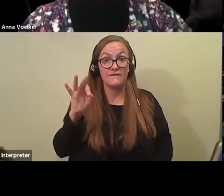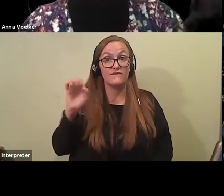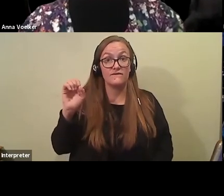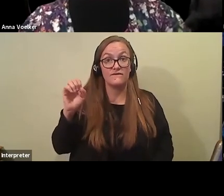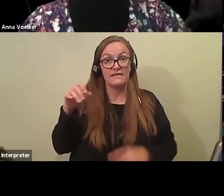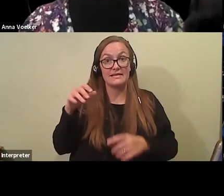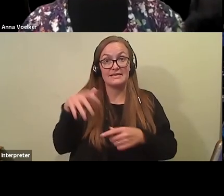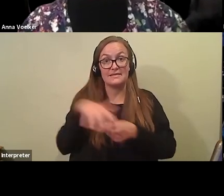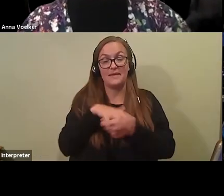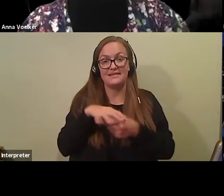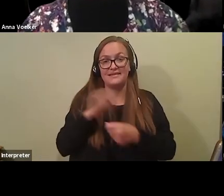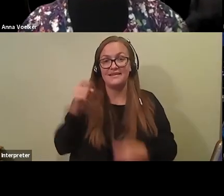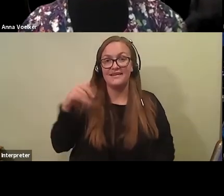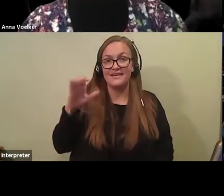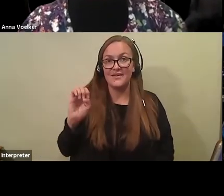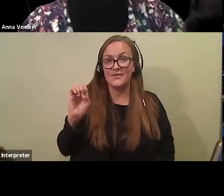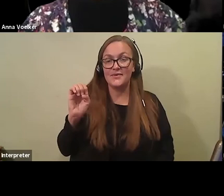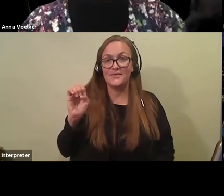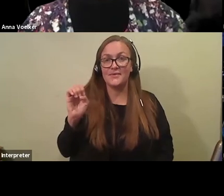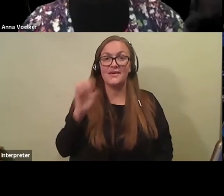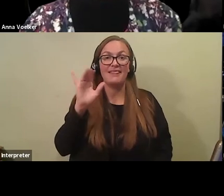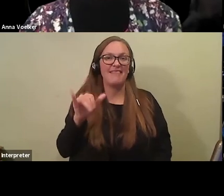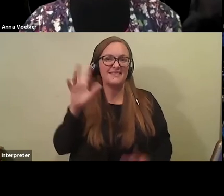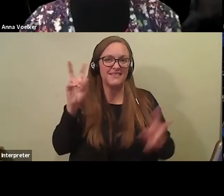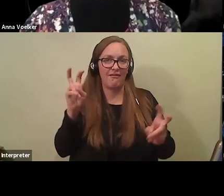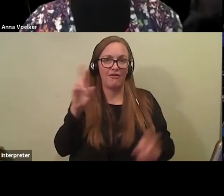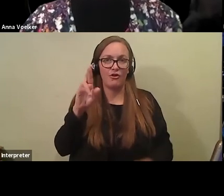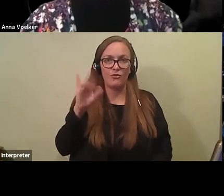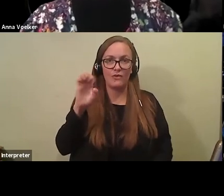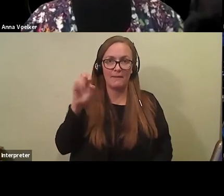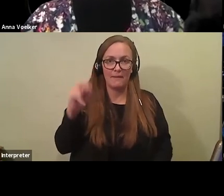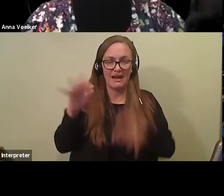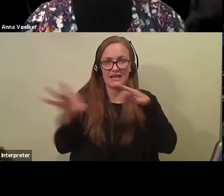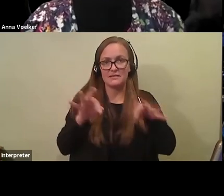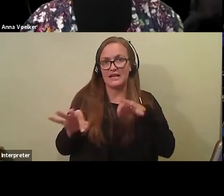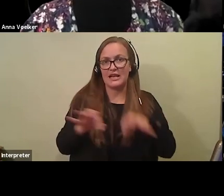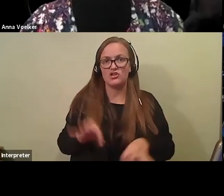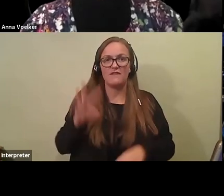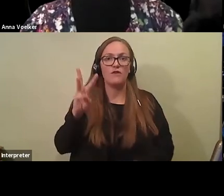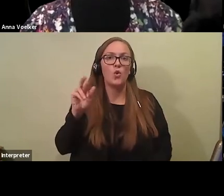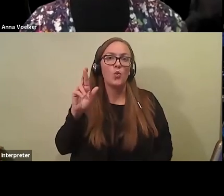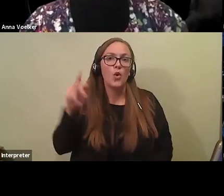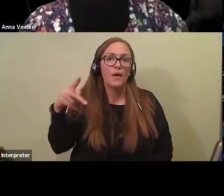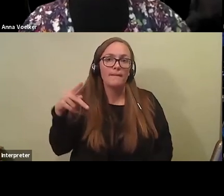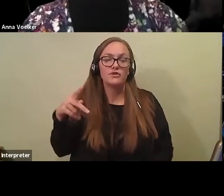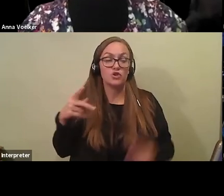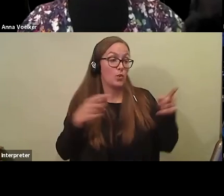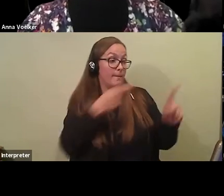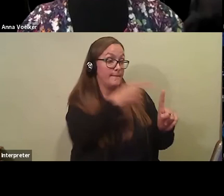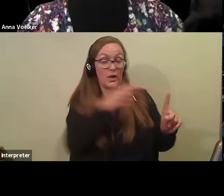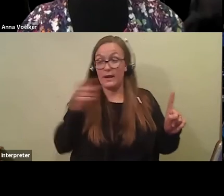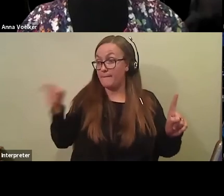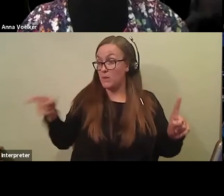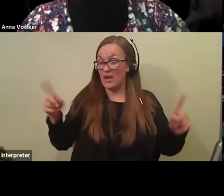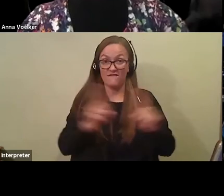that's kind of the ribbon explanation of warping or bending space, to take two points that are